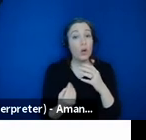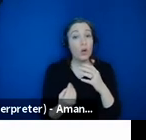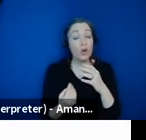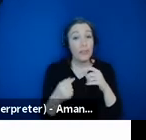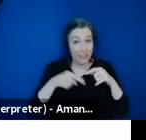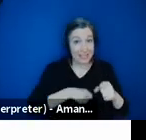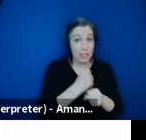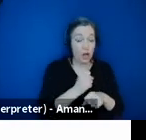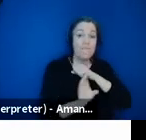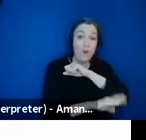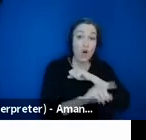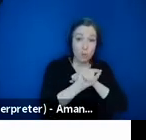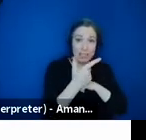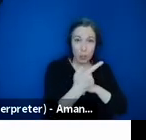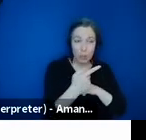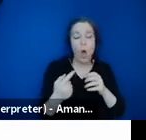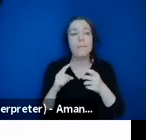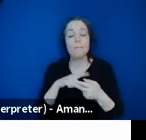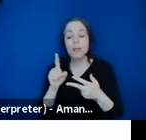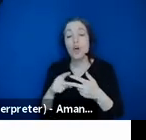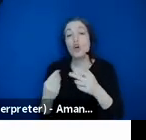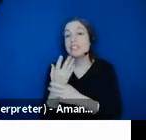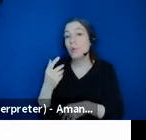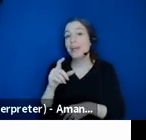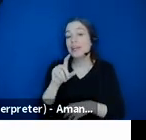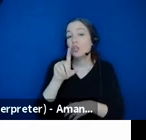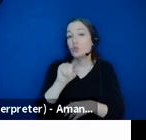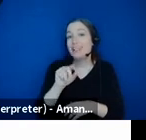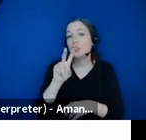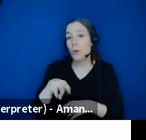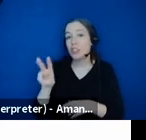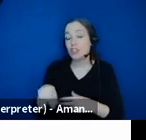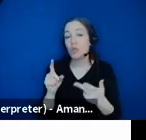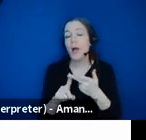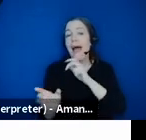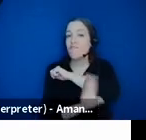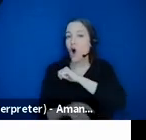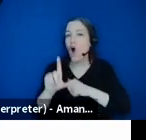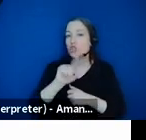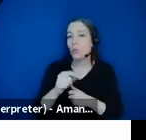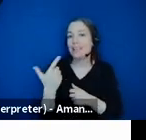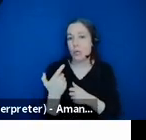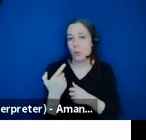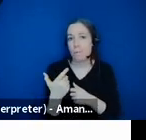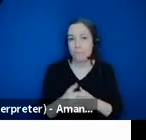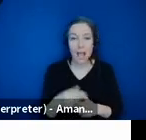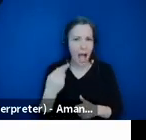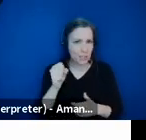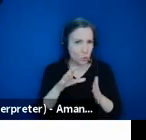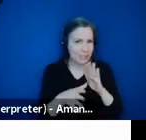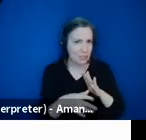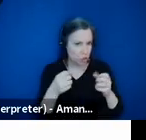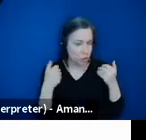So if there's any high school seniors here on the event, you can fill out an application for when you graduate high school. One note, dual